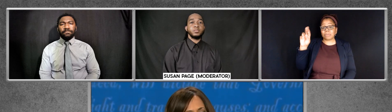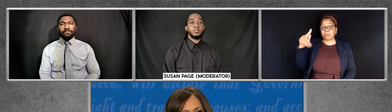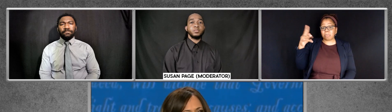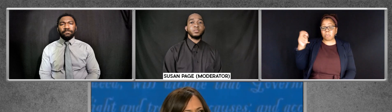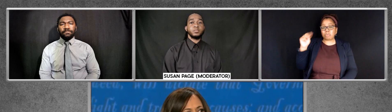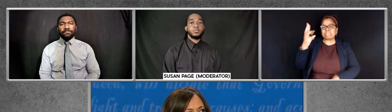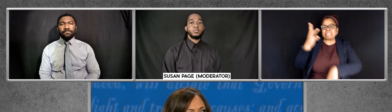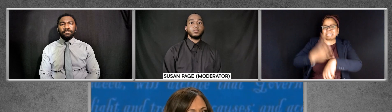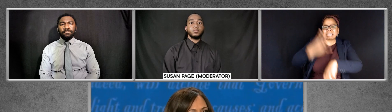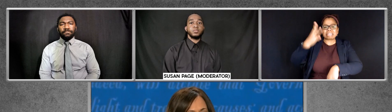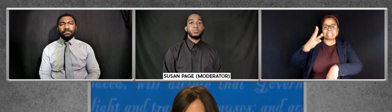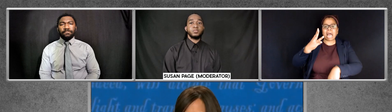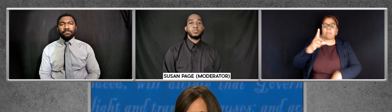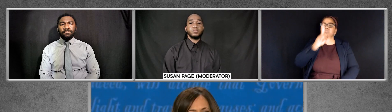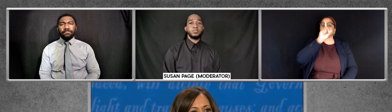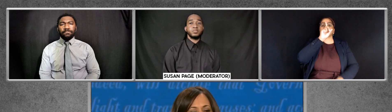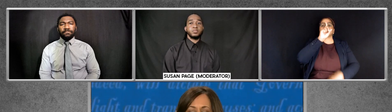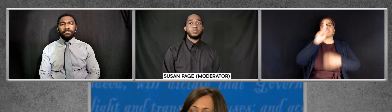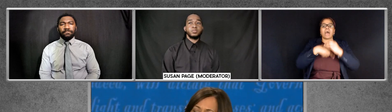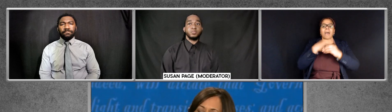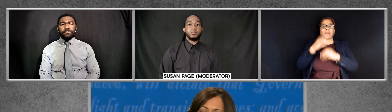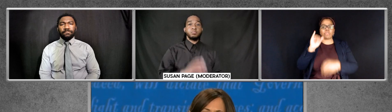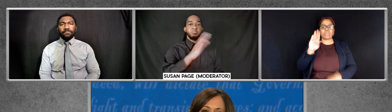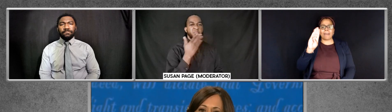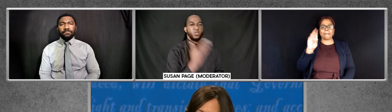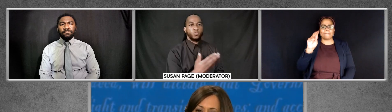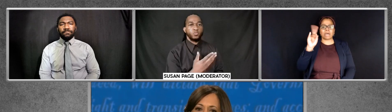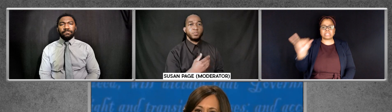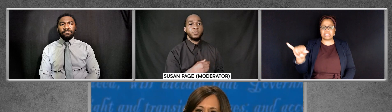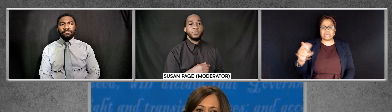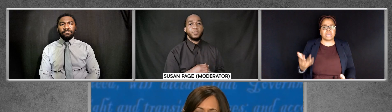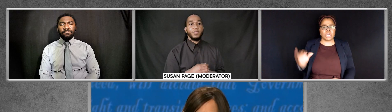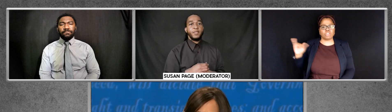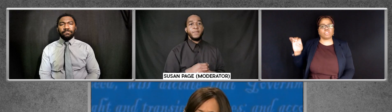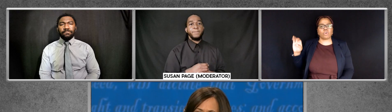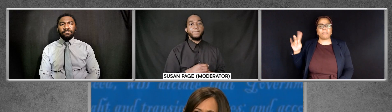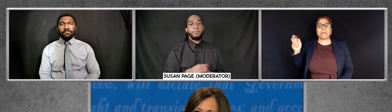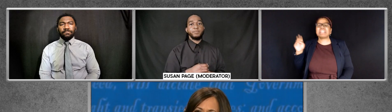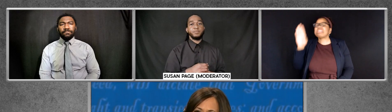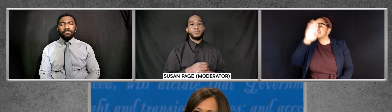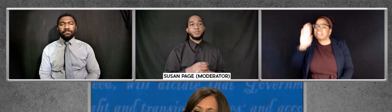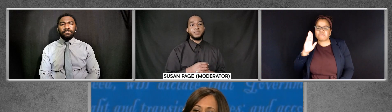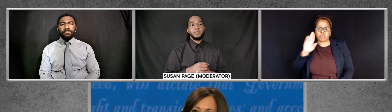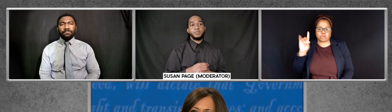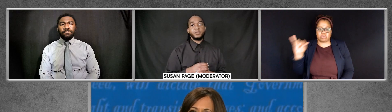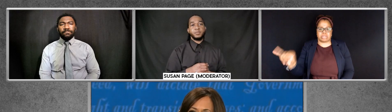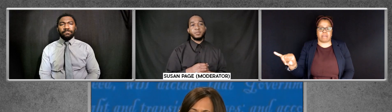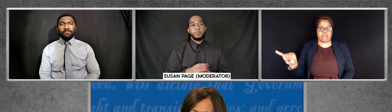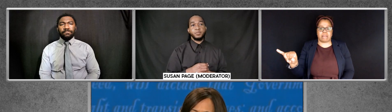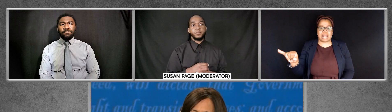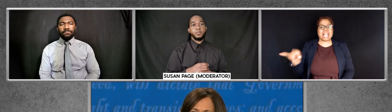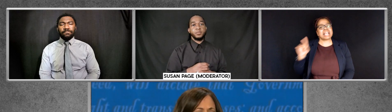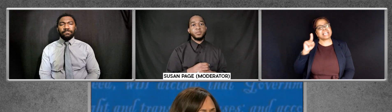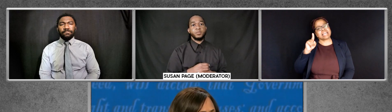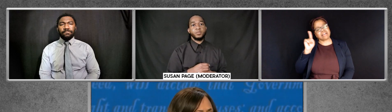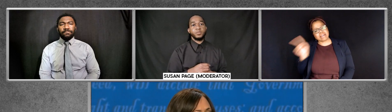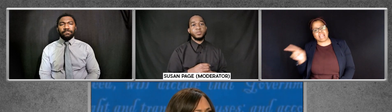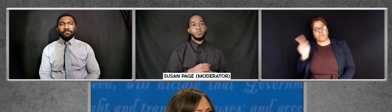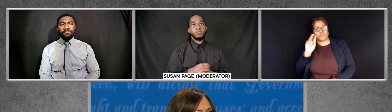Joe Biden would never do that. Thank you. Joe Biden would, but Joe Biden would hold Russia to account for